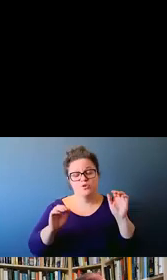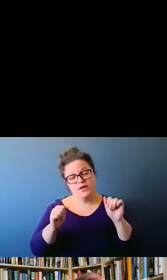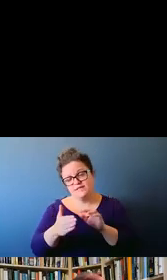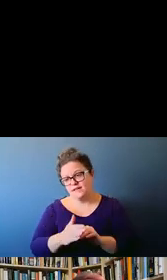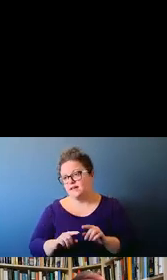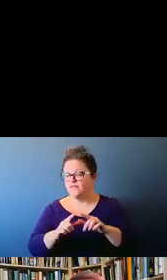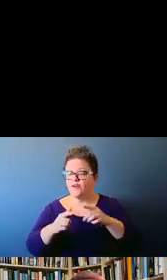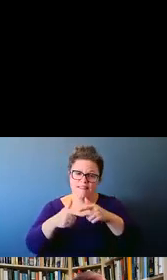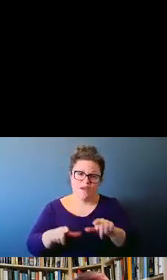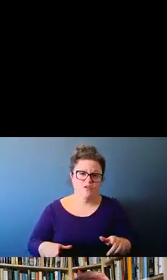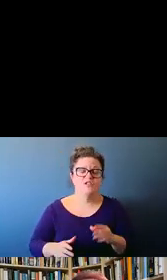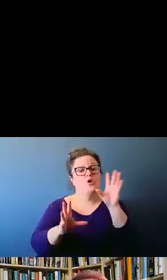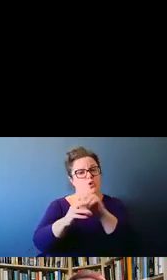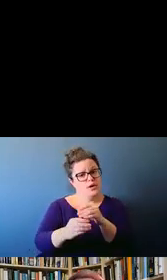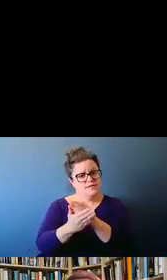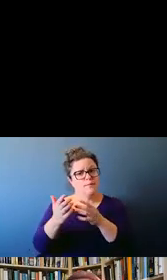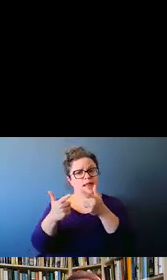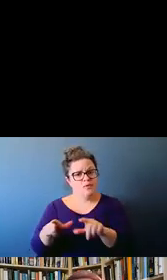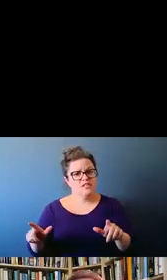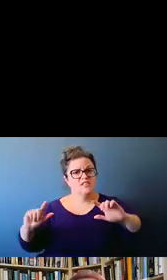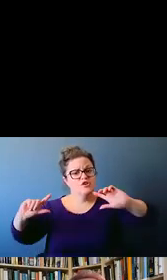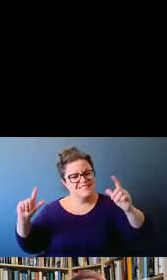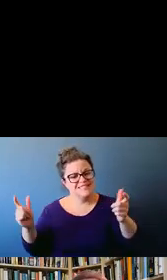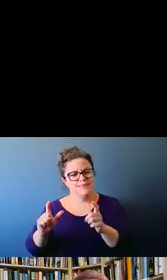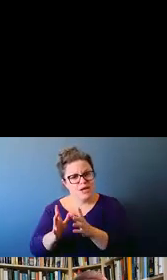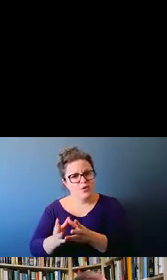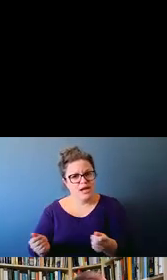languages that are disappearing from the face of the earth,